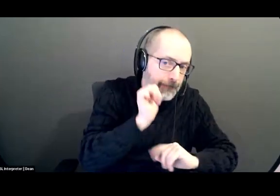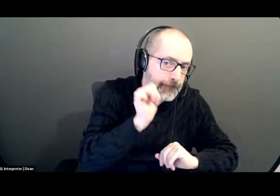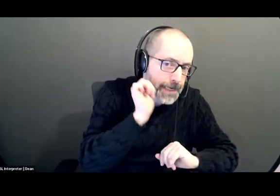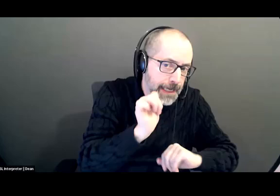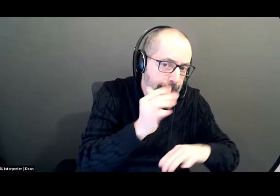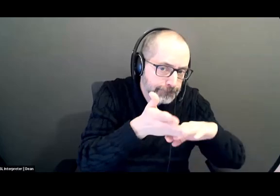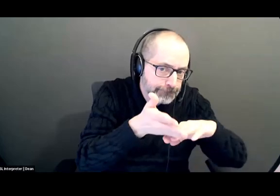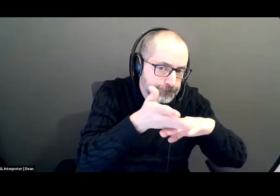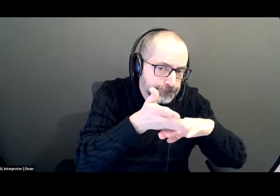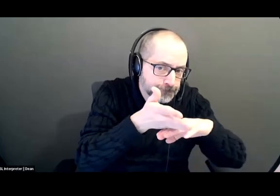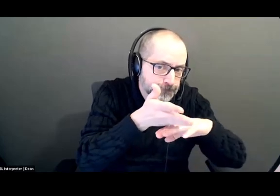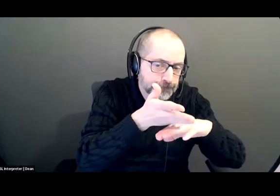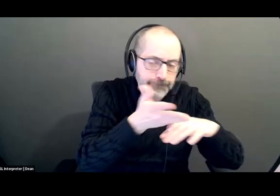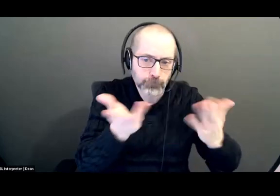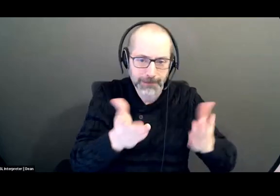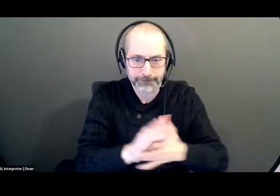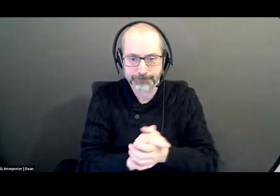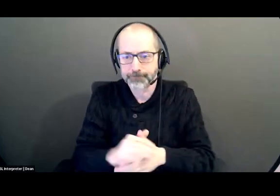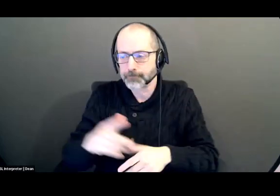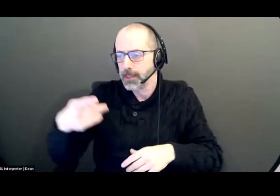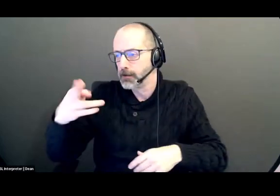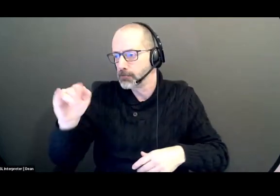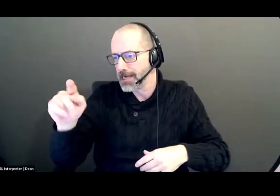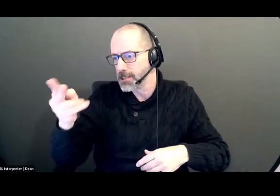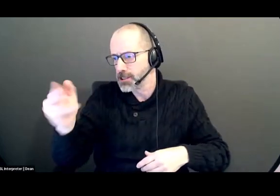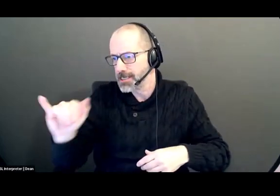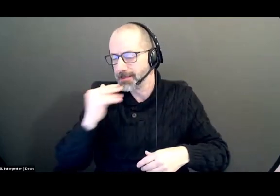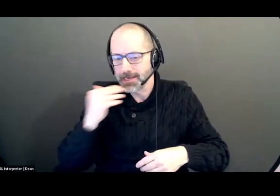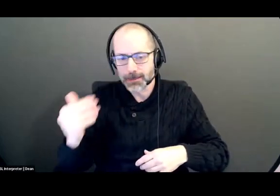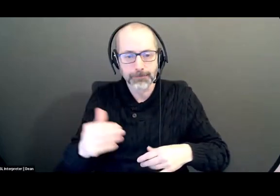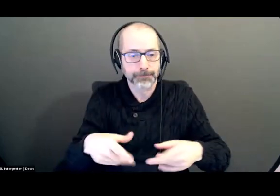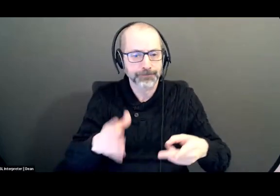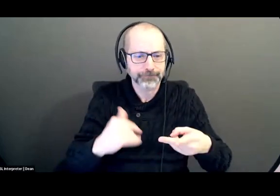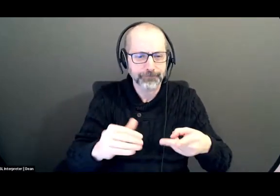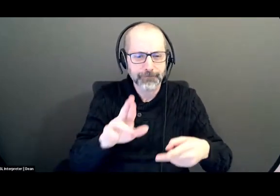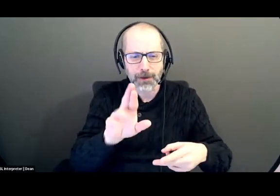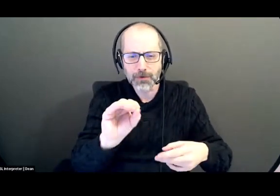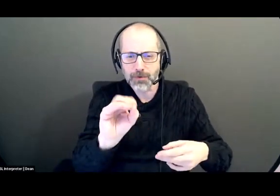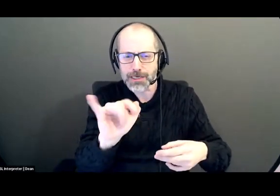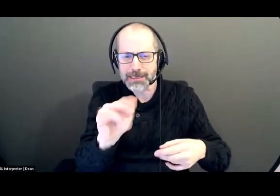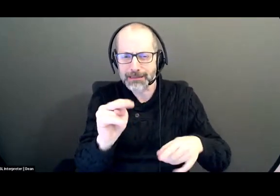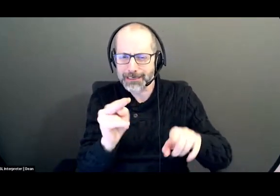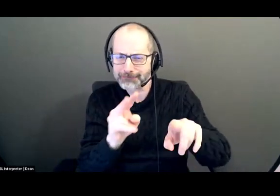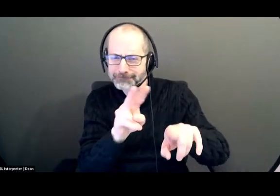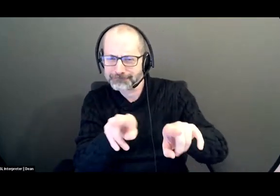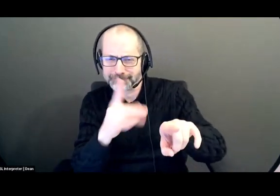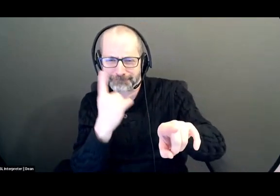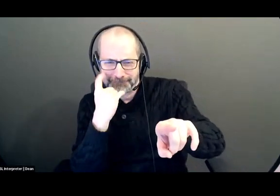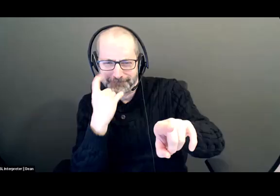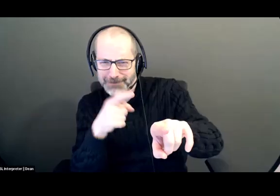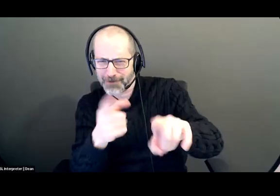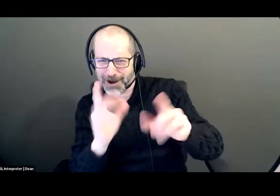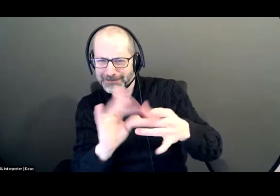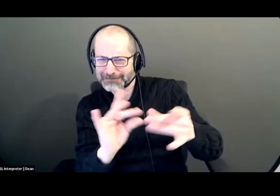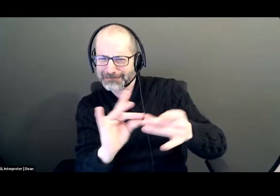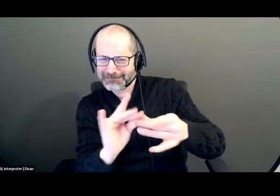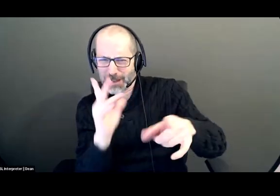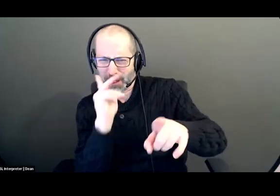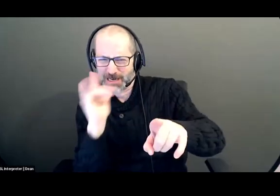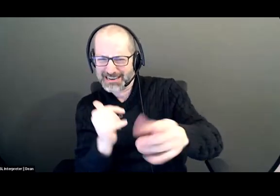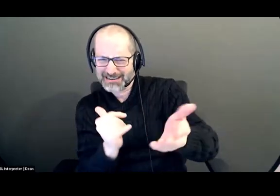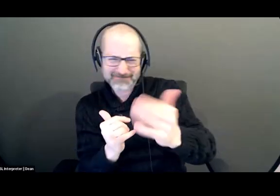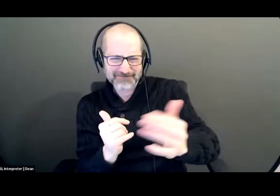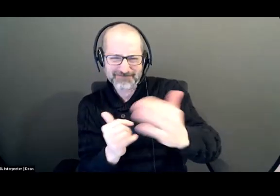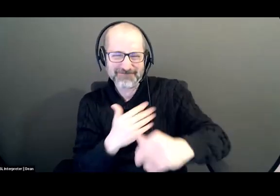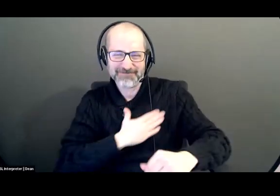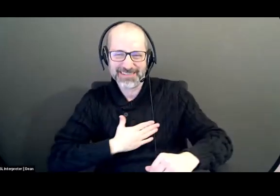the priorities because we haven't taken time to stop and breathe, to really think about what is the priority for who we are,